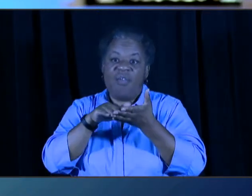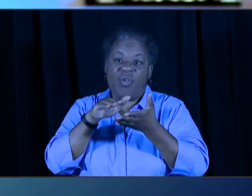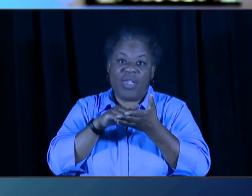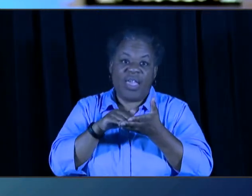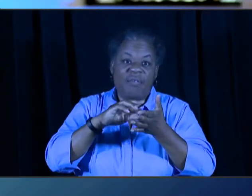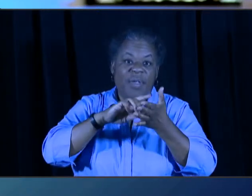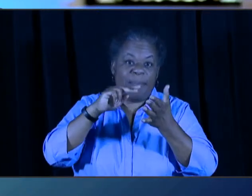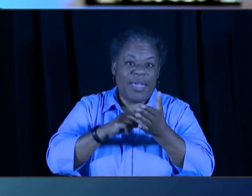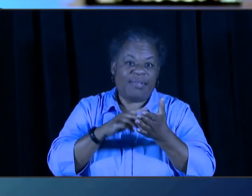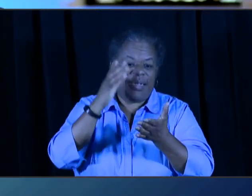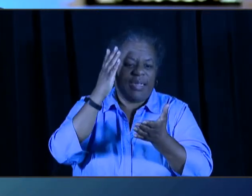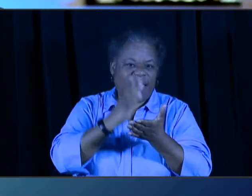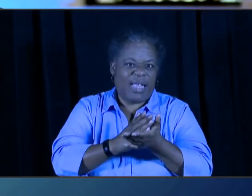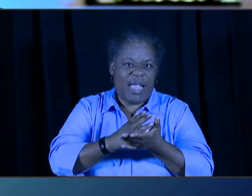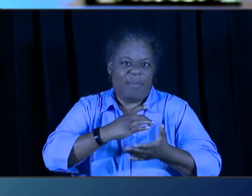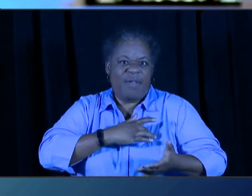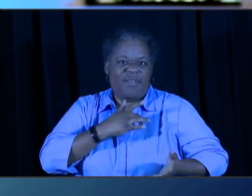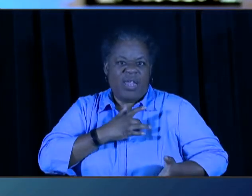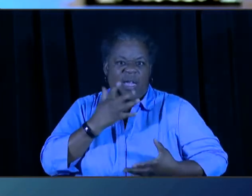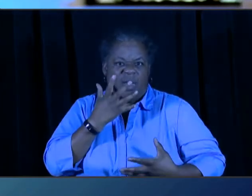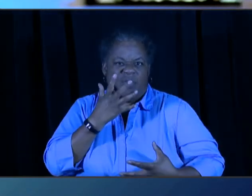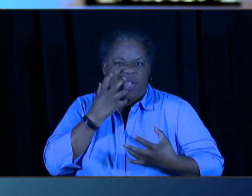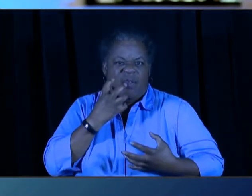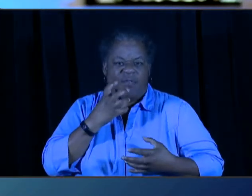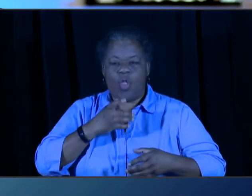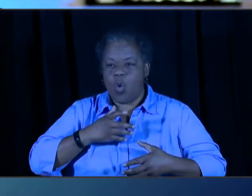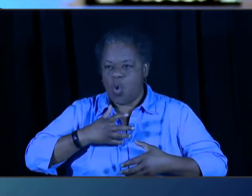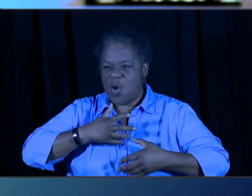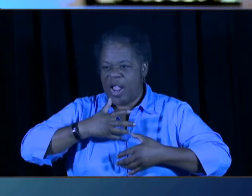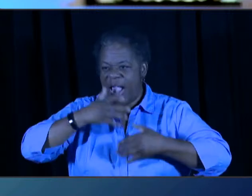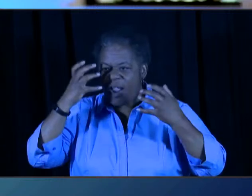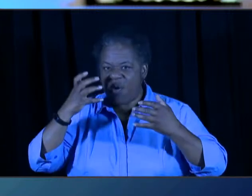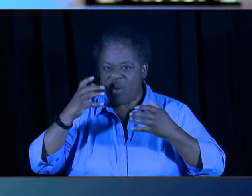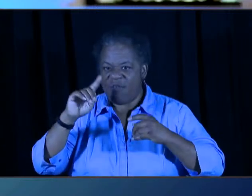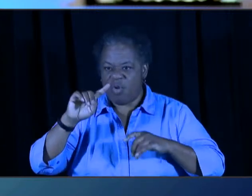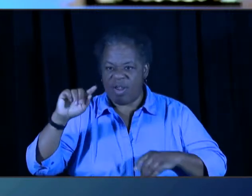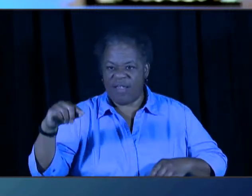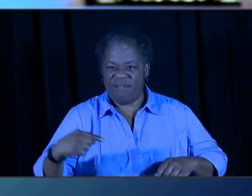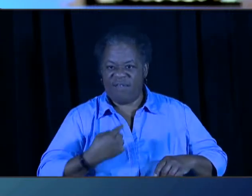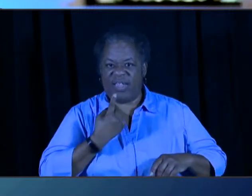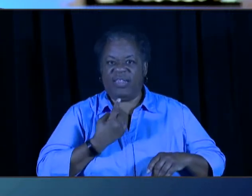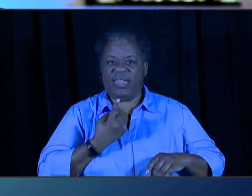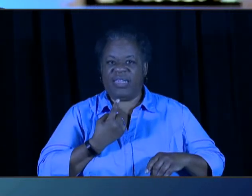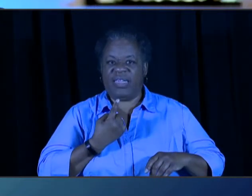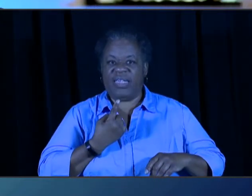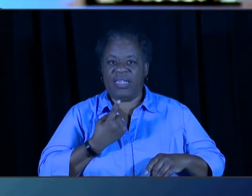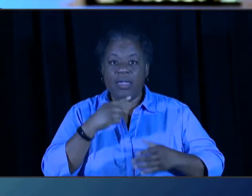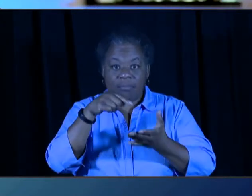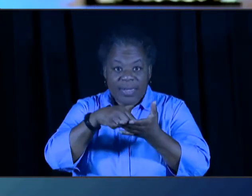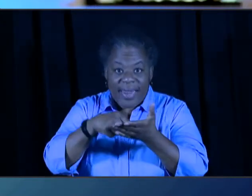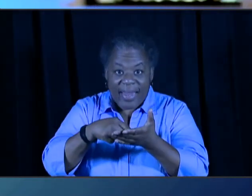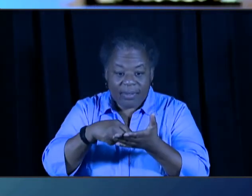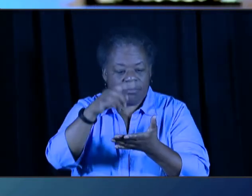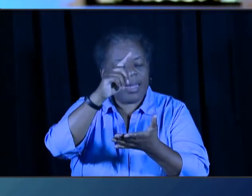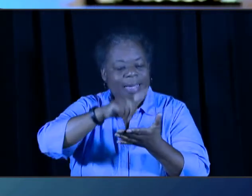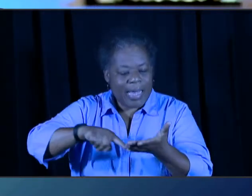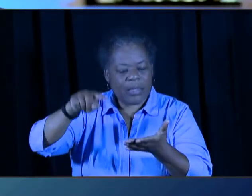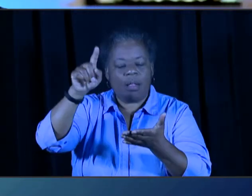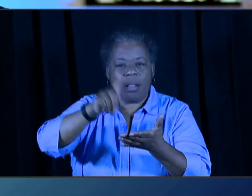feeling resentful or angry towards someone for an offense, or to cancel a debt.